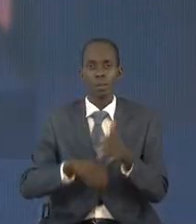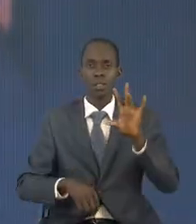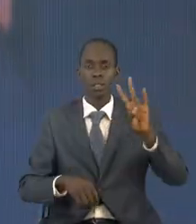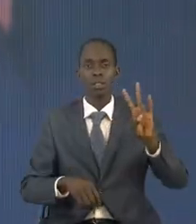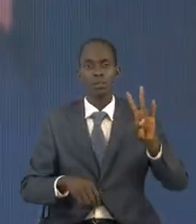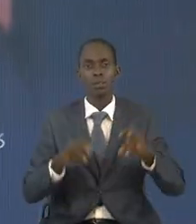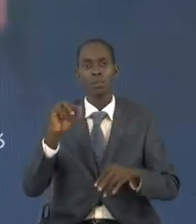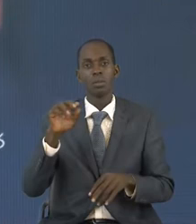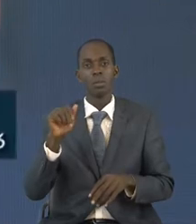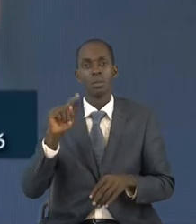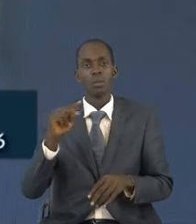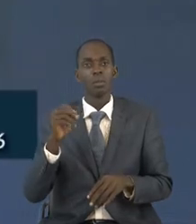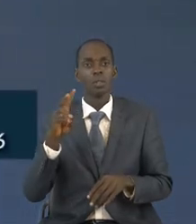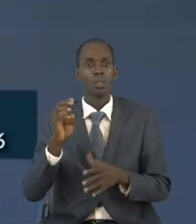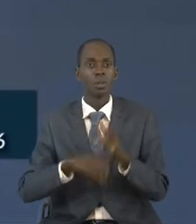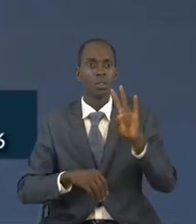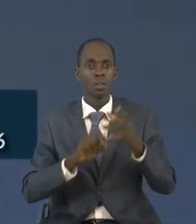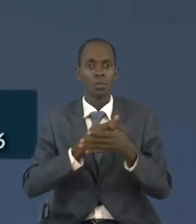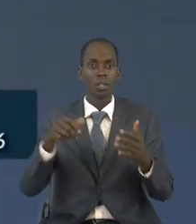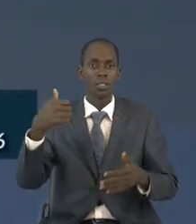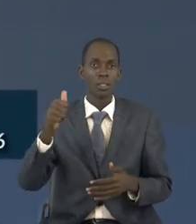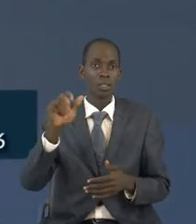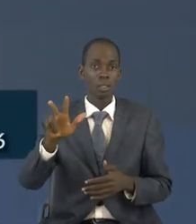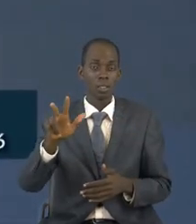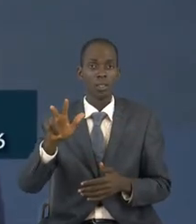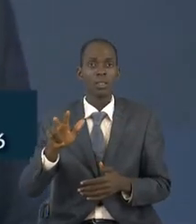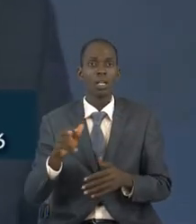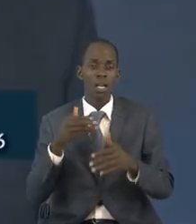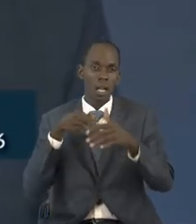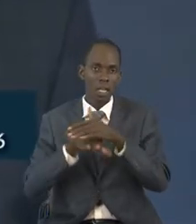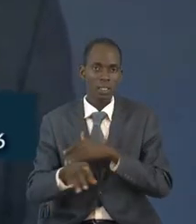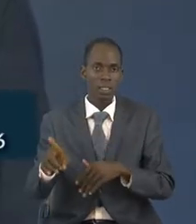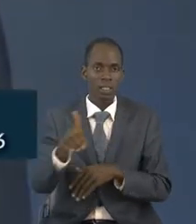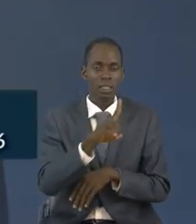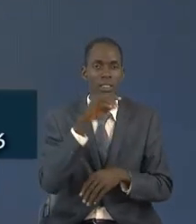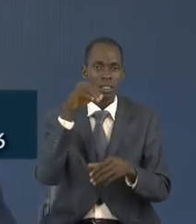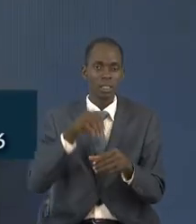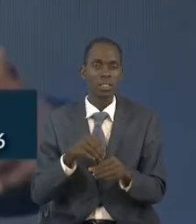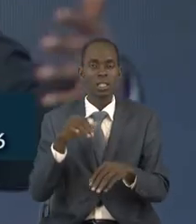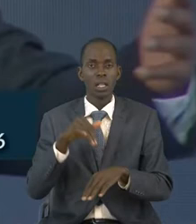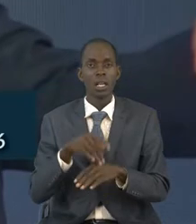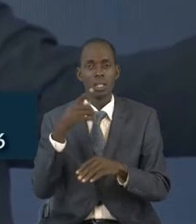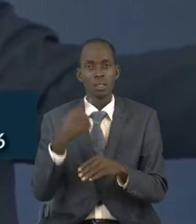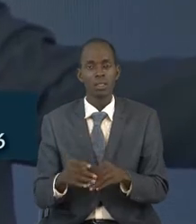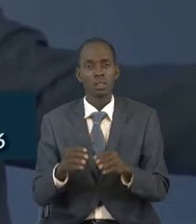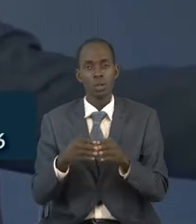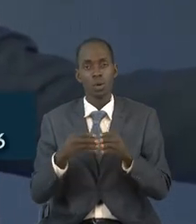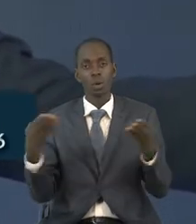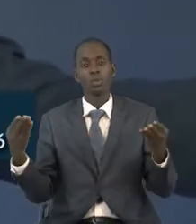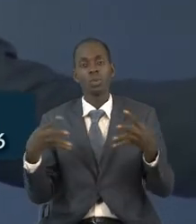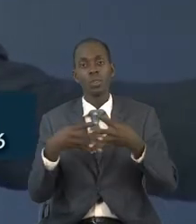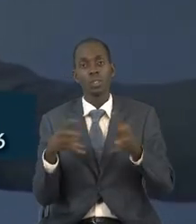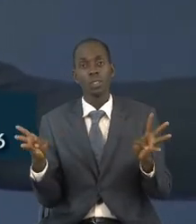verse 13, enter ye in at a strait gate, for wide is